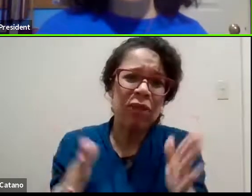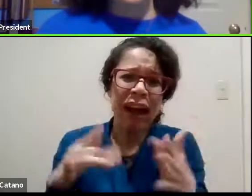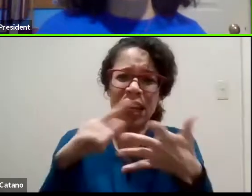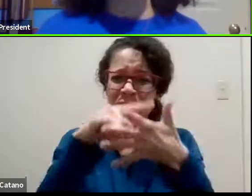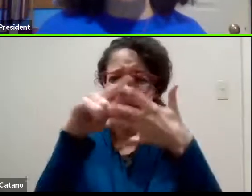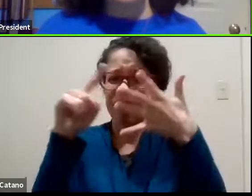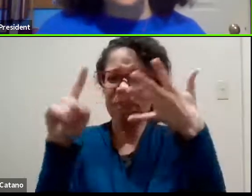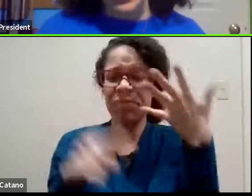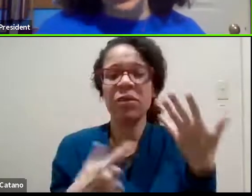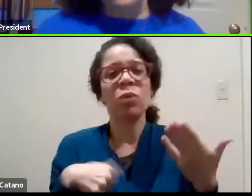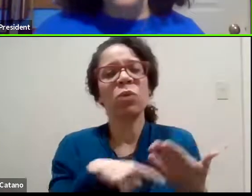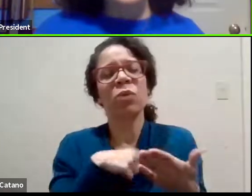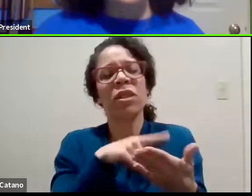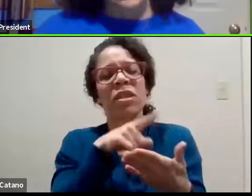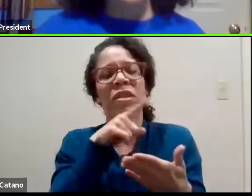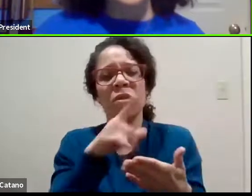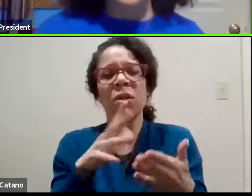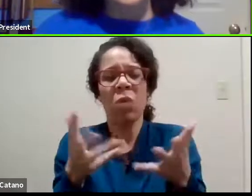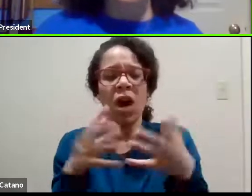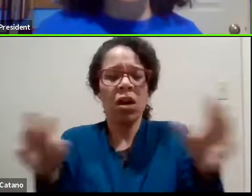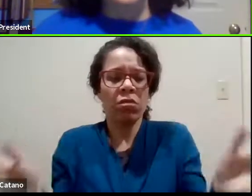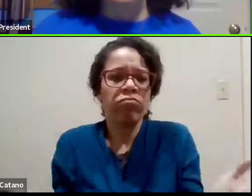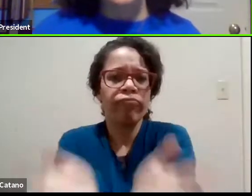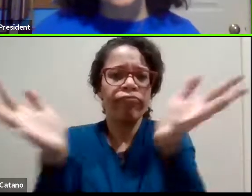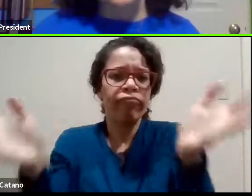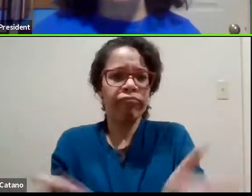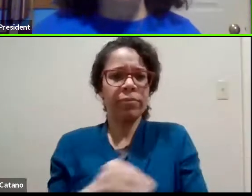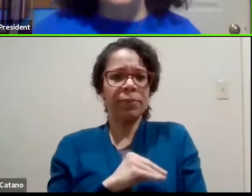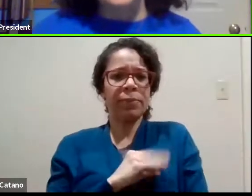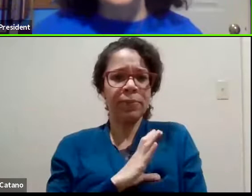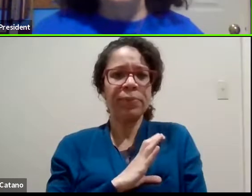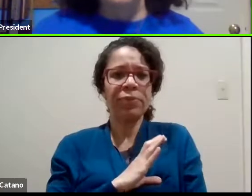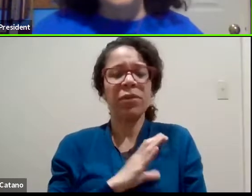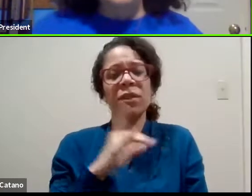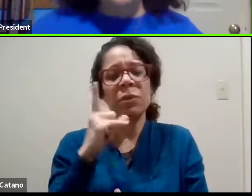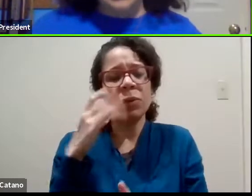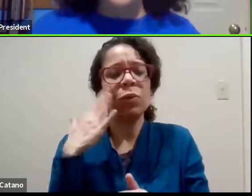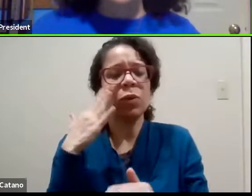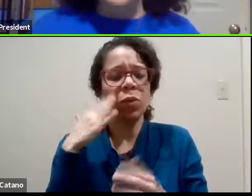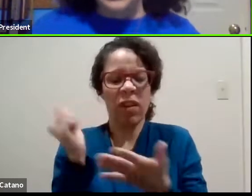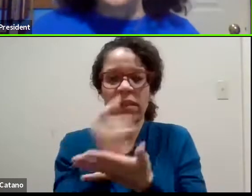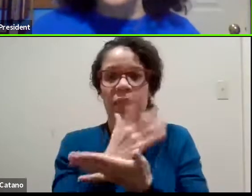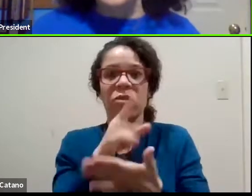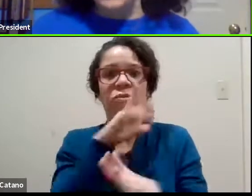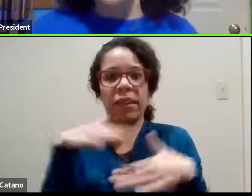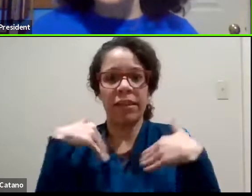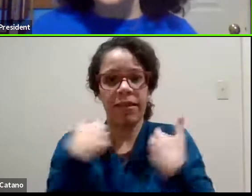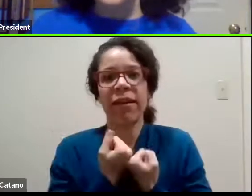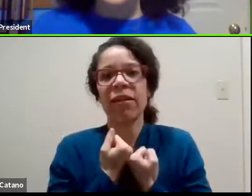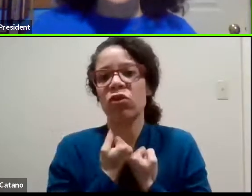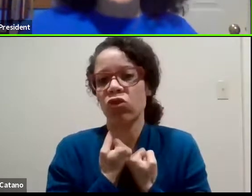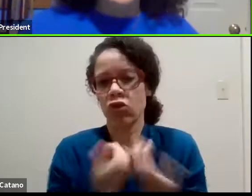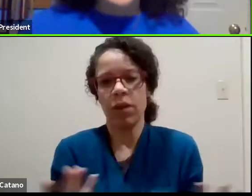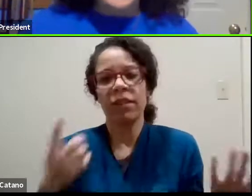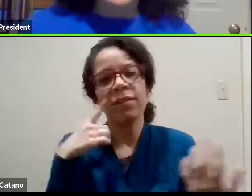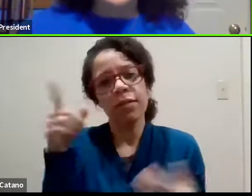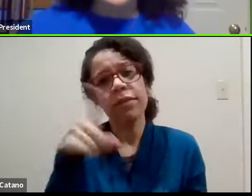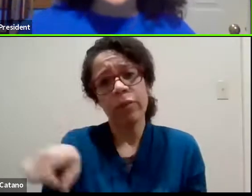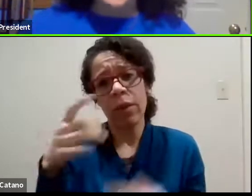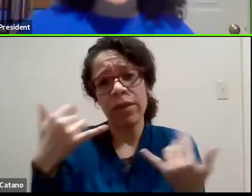to help boost morale of our staff because things are exhausting for them right now, for sure.